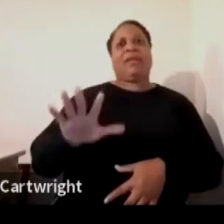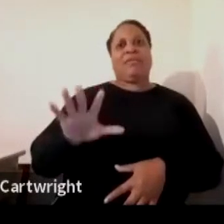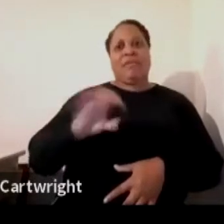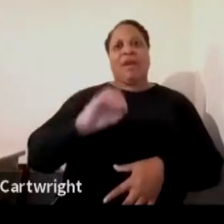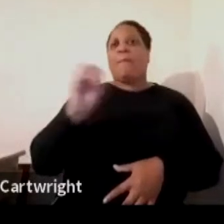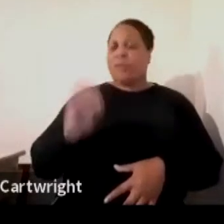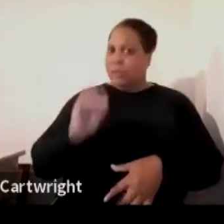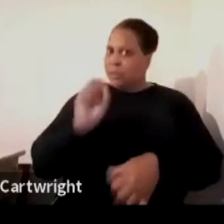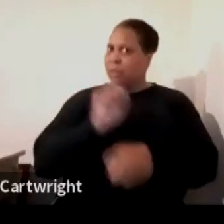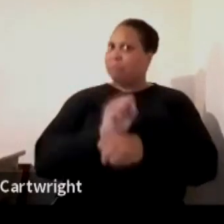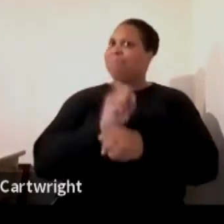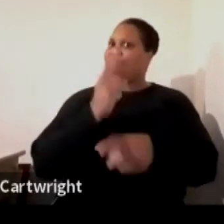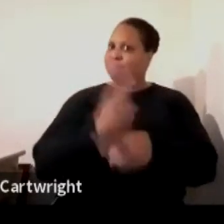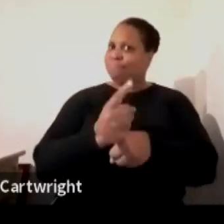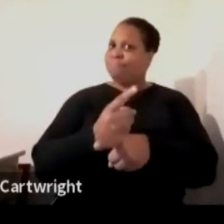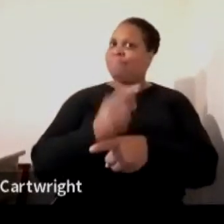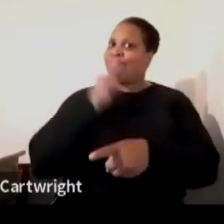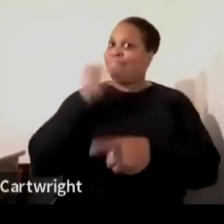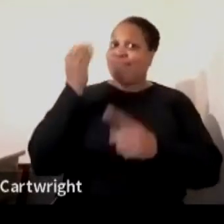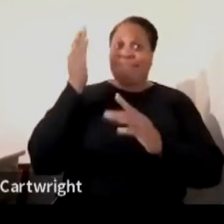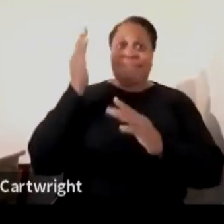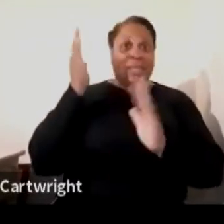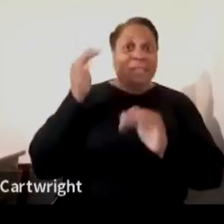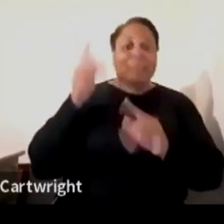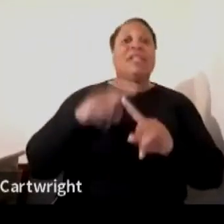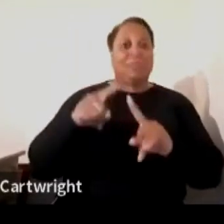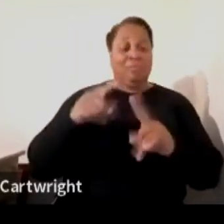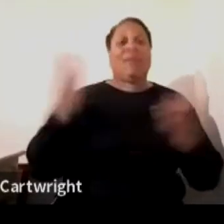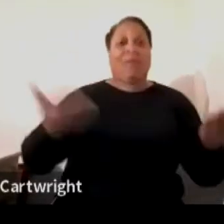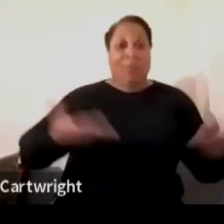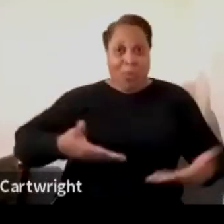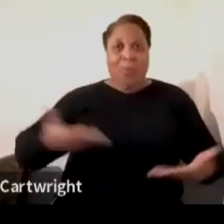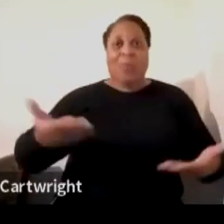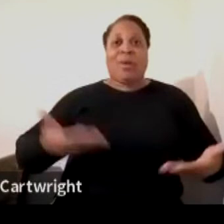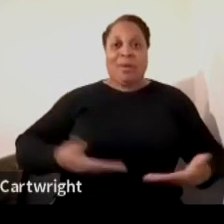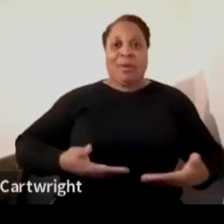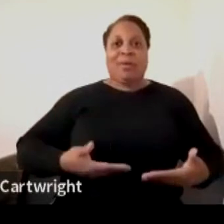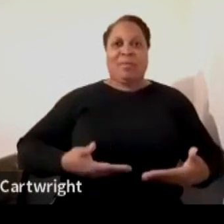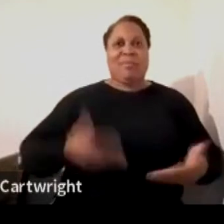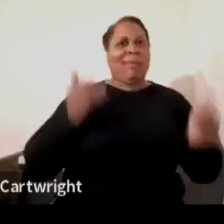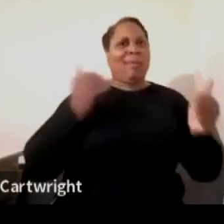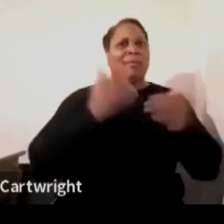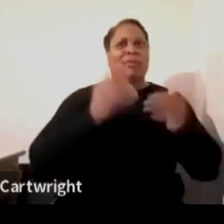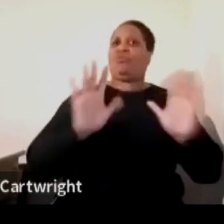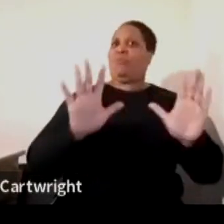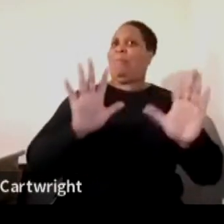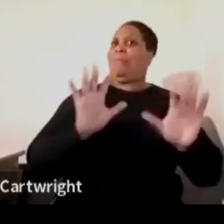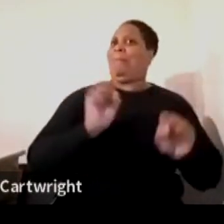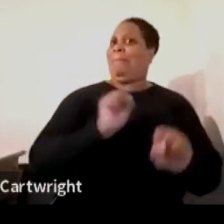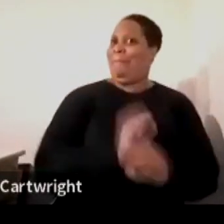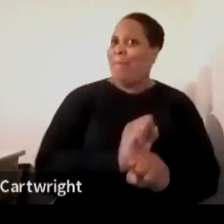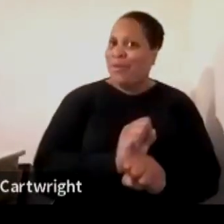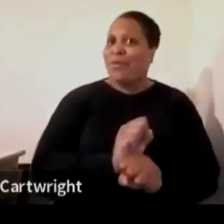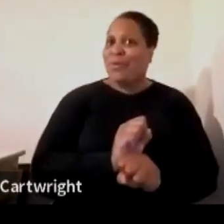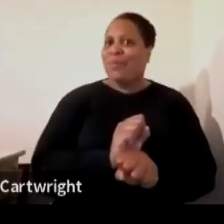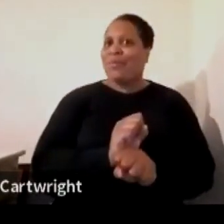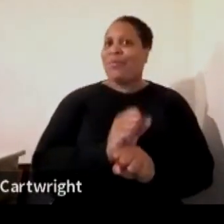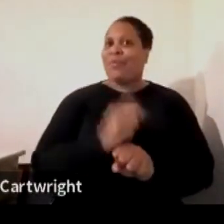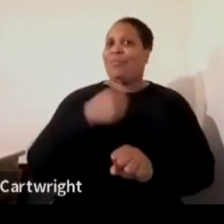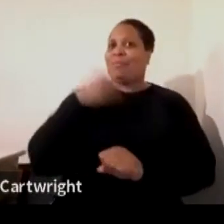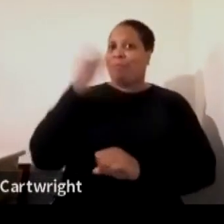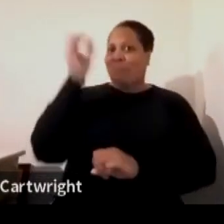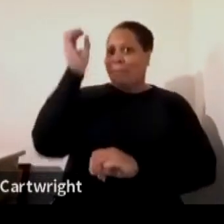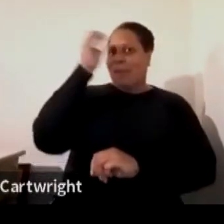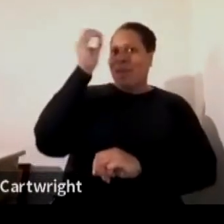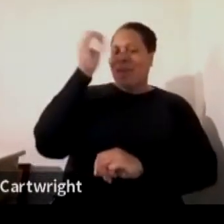very unexpected and welcomed. So that's close to a miracle in my books. And the side effect profile